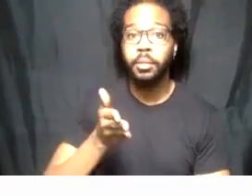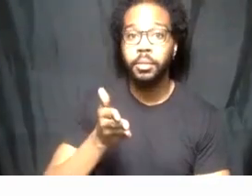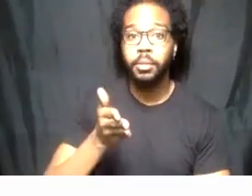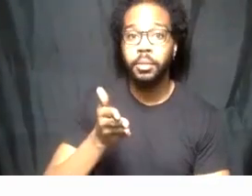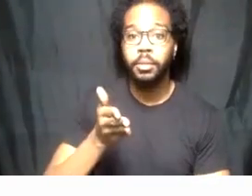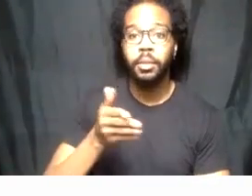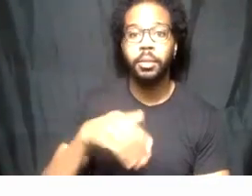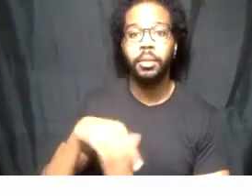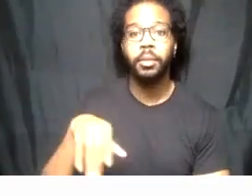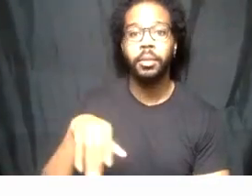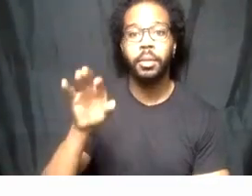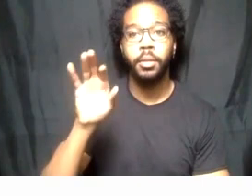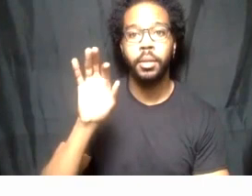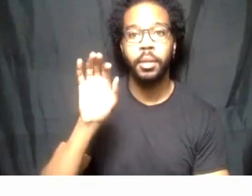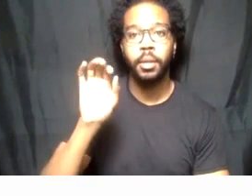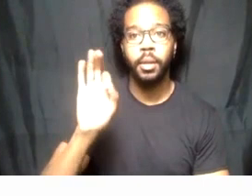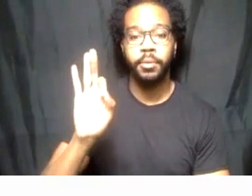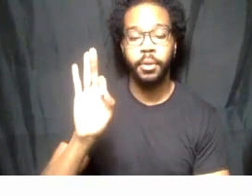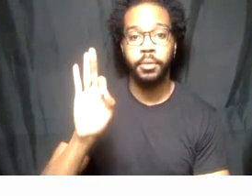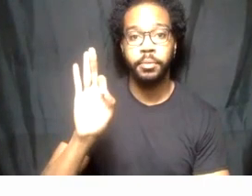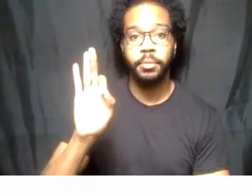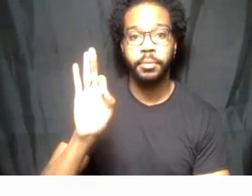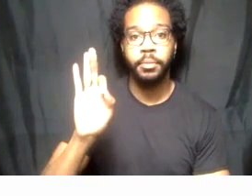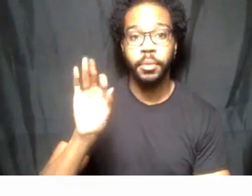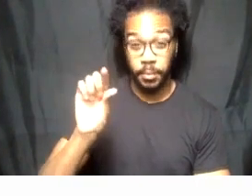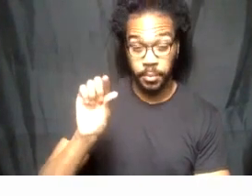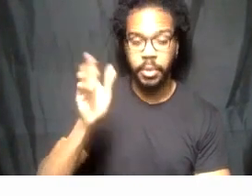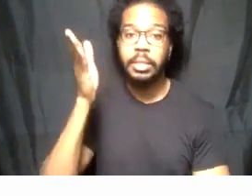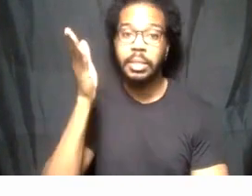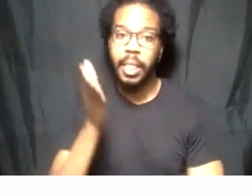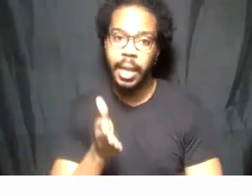seamlessdocs.com/f lowercase